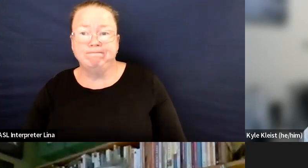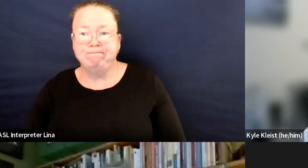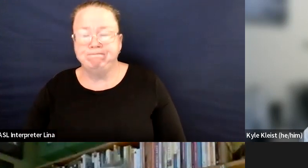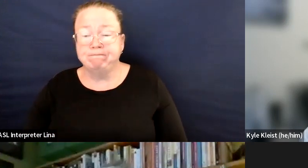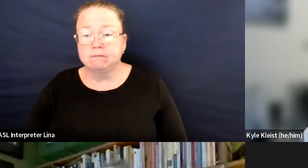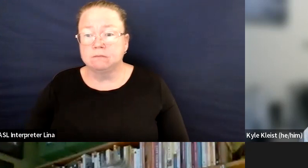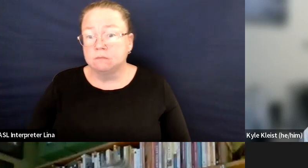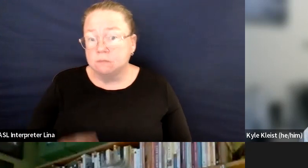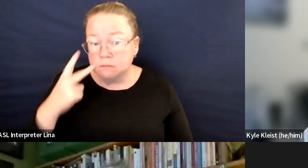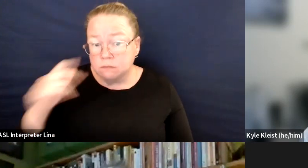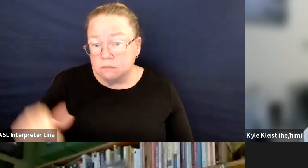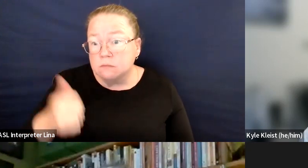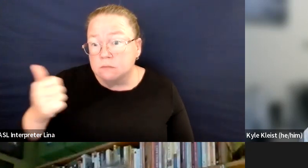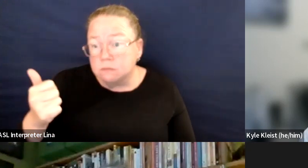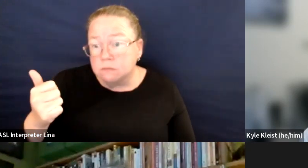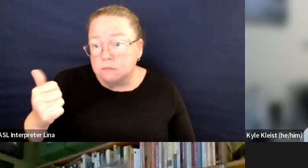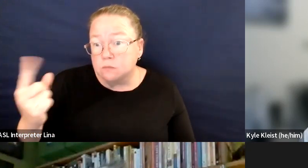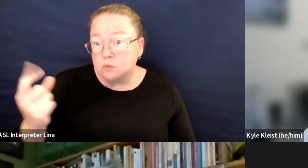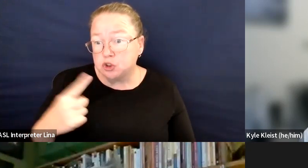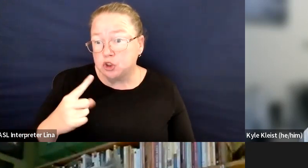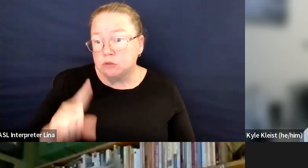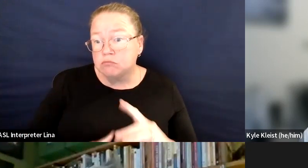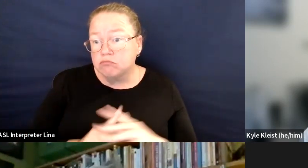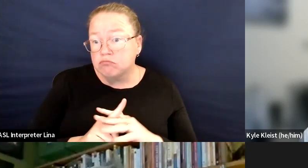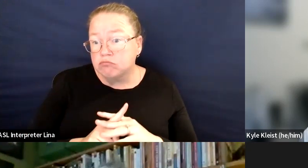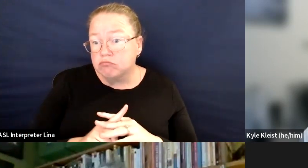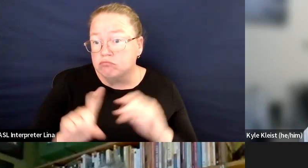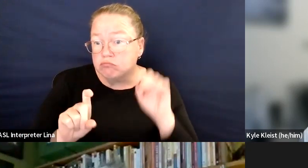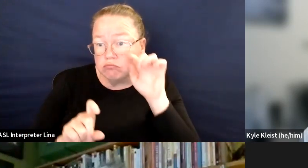Did I see another question pop up, Arius?